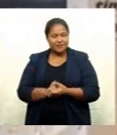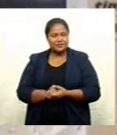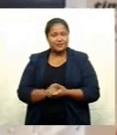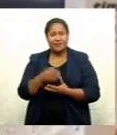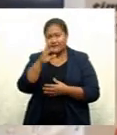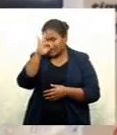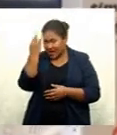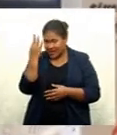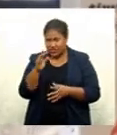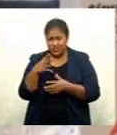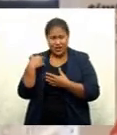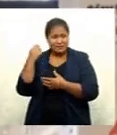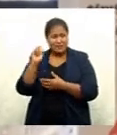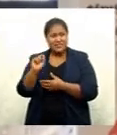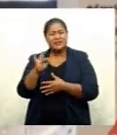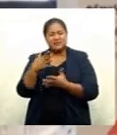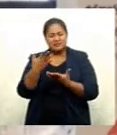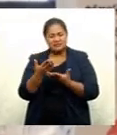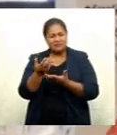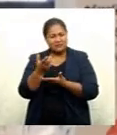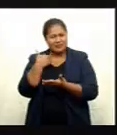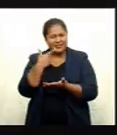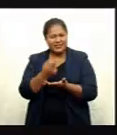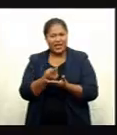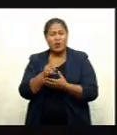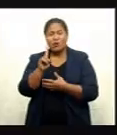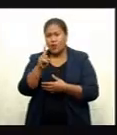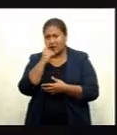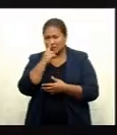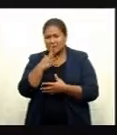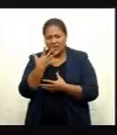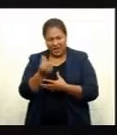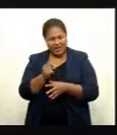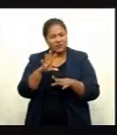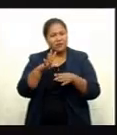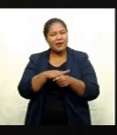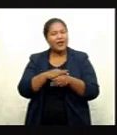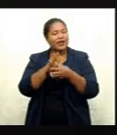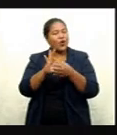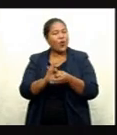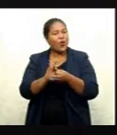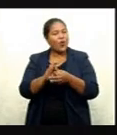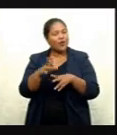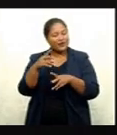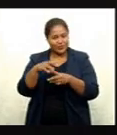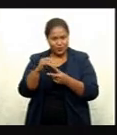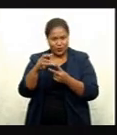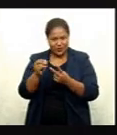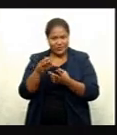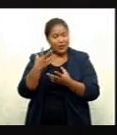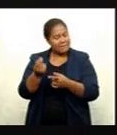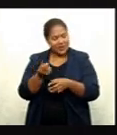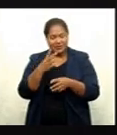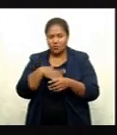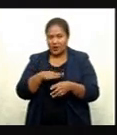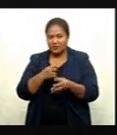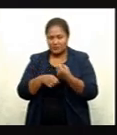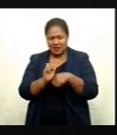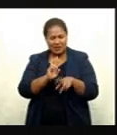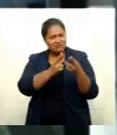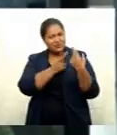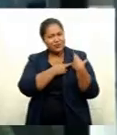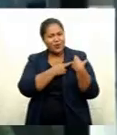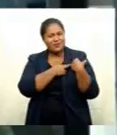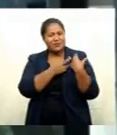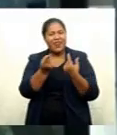Embassy Charge d'Affaires René Consolo says while people are free to make their own choice, it is one thing to be a responsible citizen. It's the second